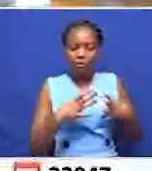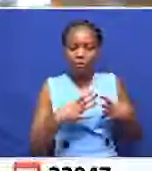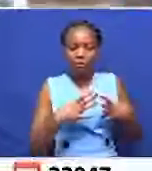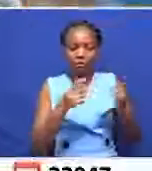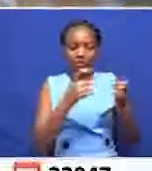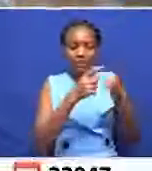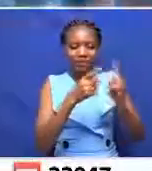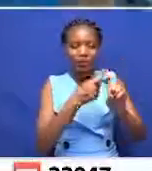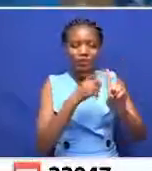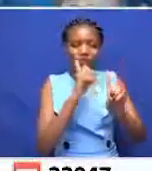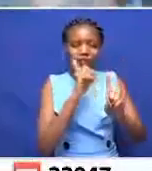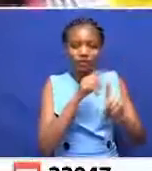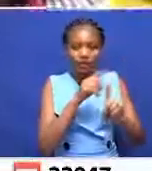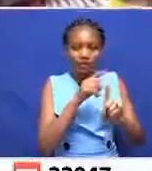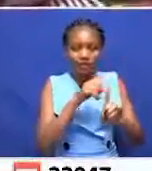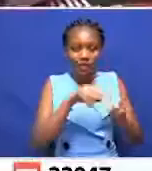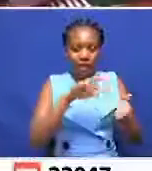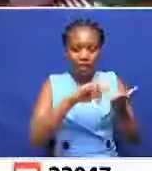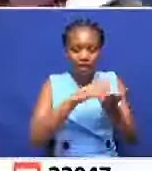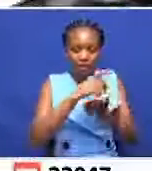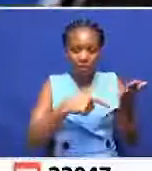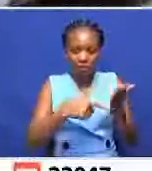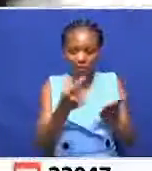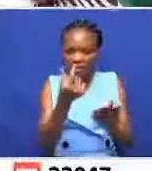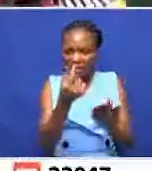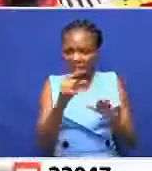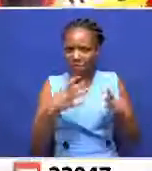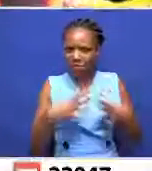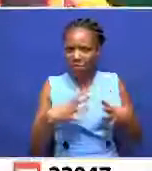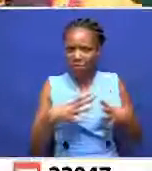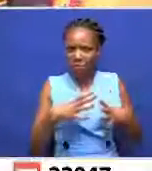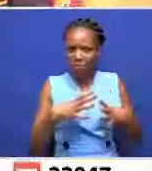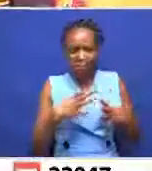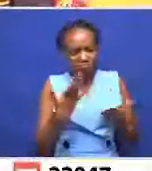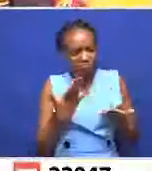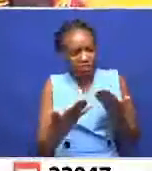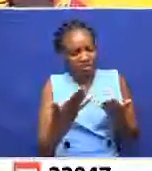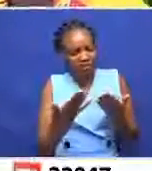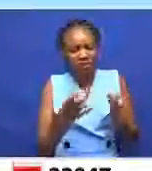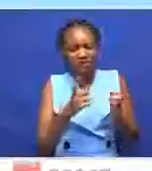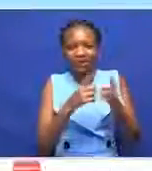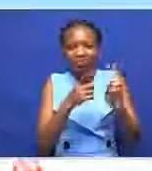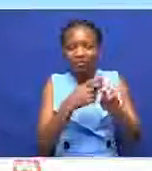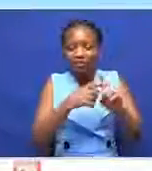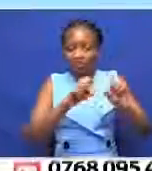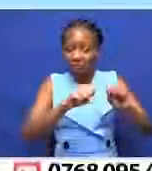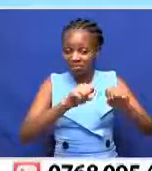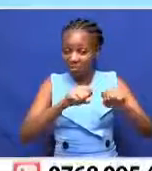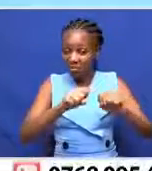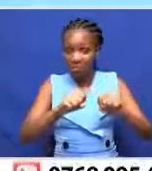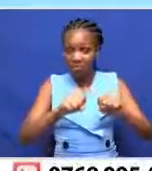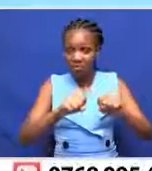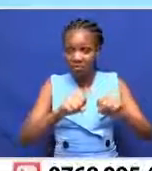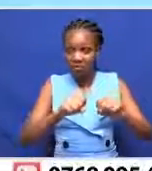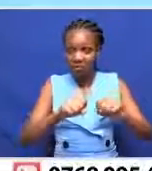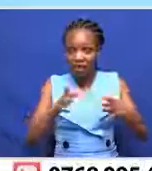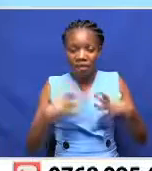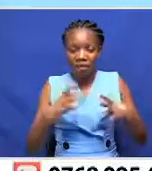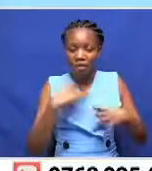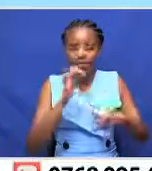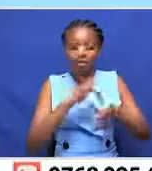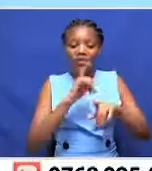tested positive for the virus, leaving very few people who have a possibility of turning positive. Of people who got infected